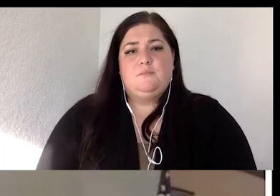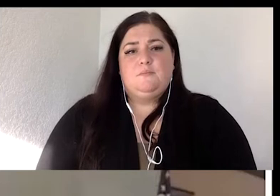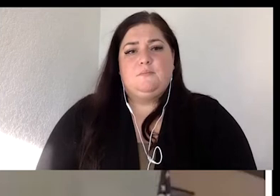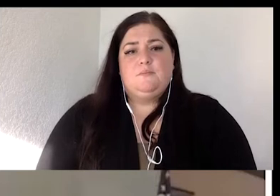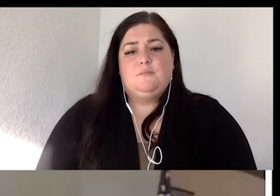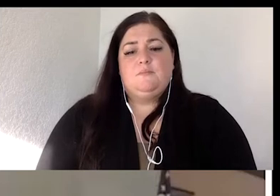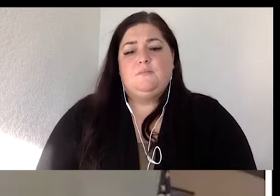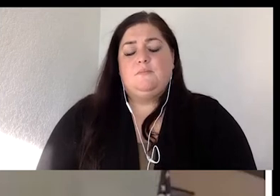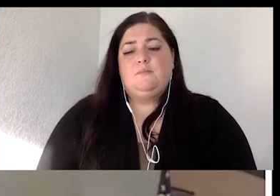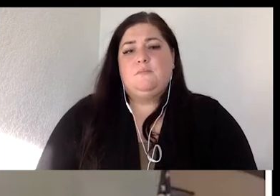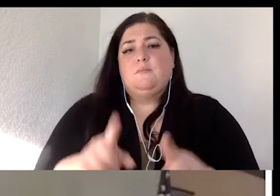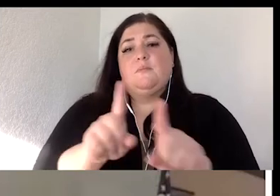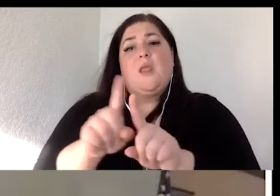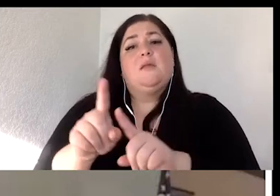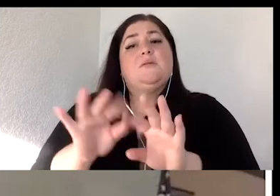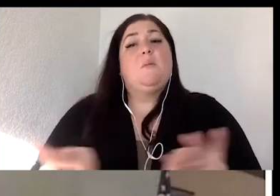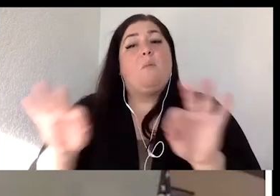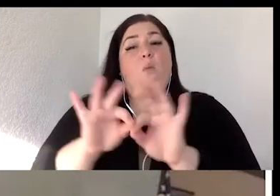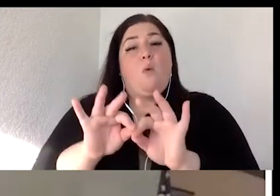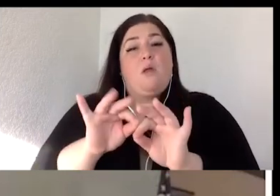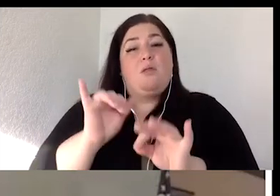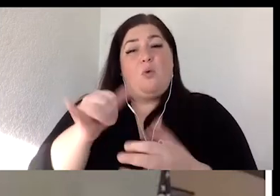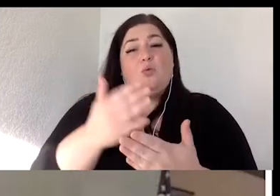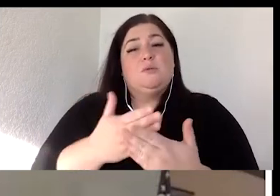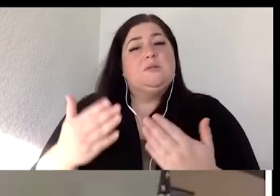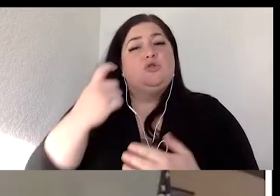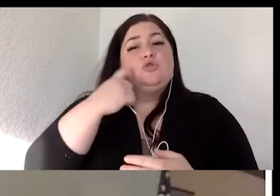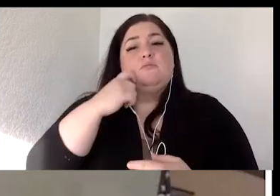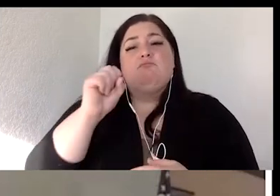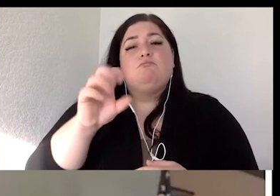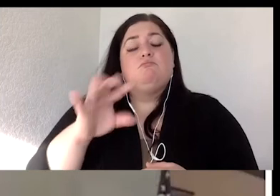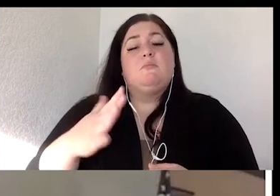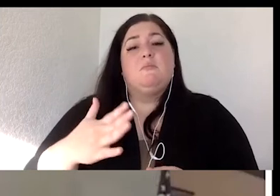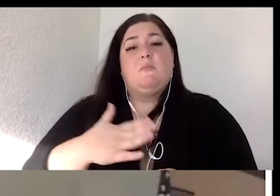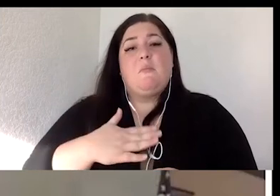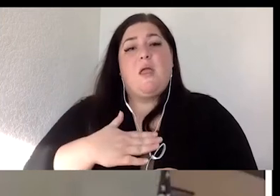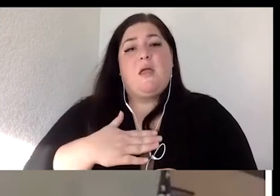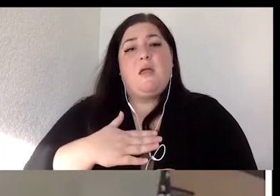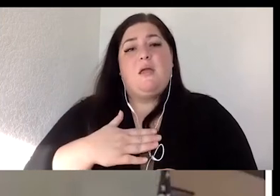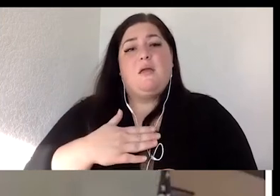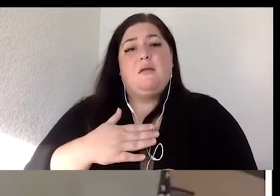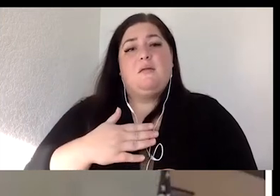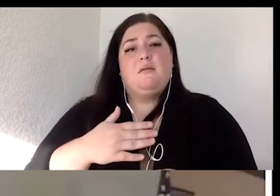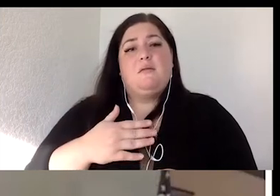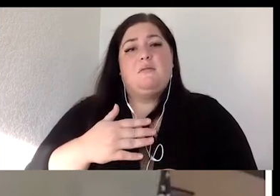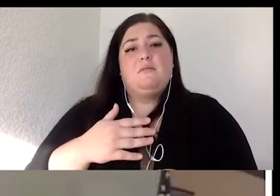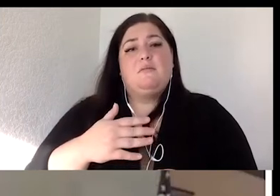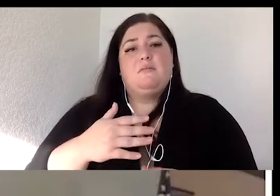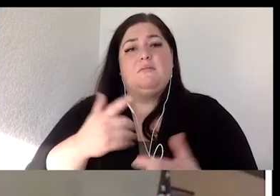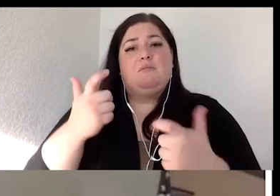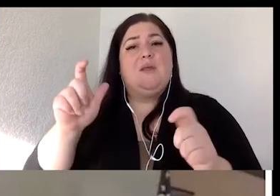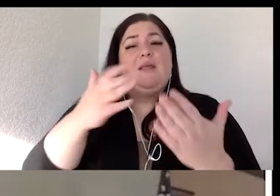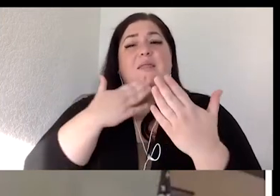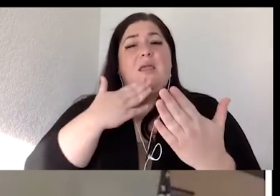As important as those things are, though, my main thanks to you today and to all of those of you who are watching out there